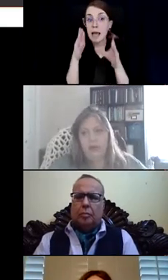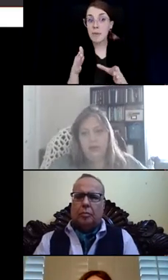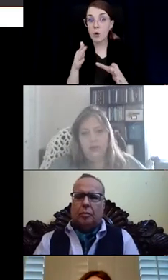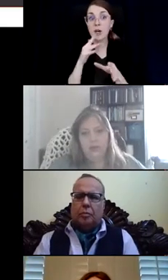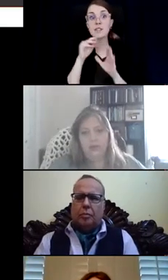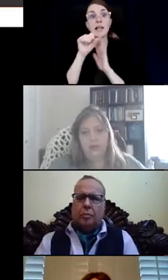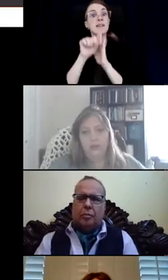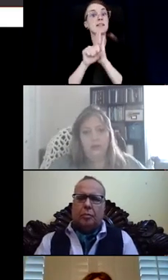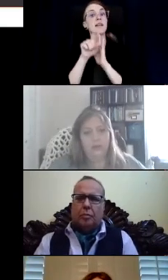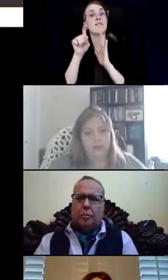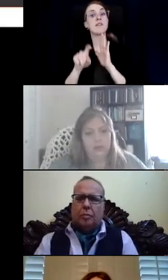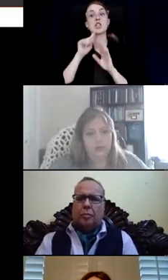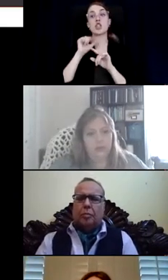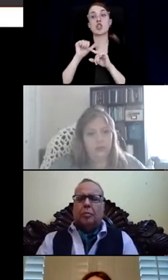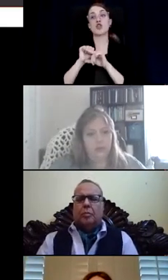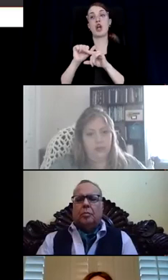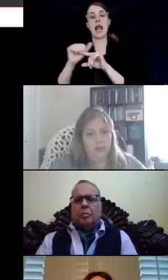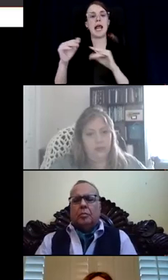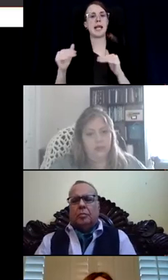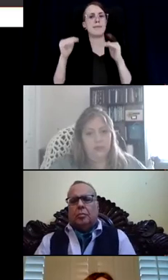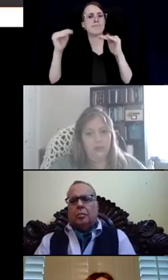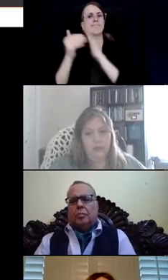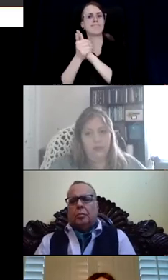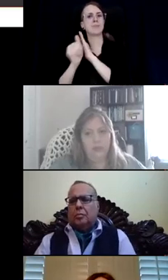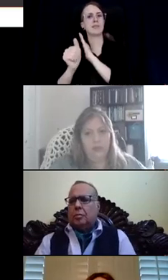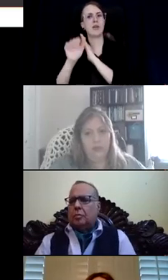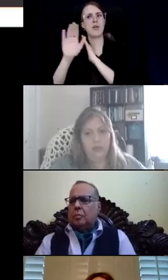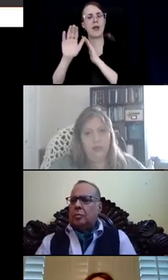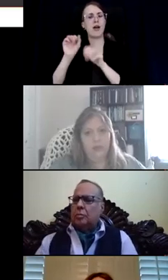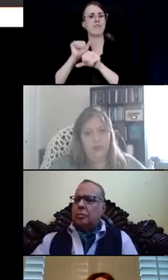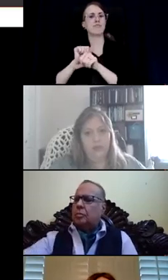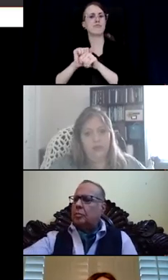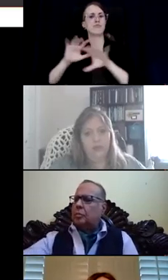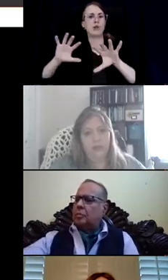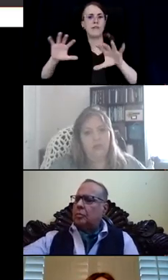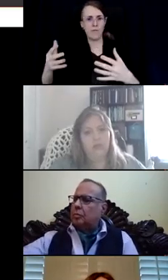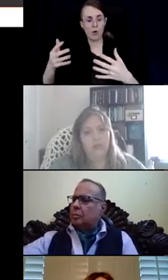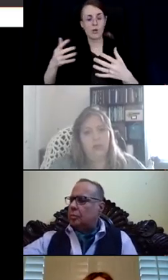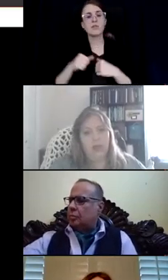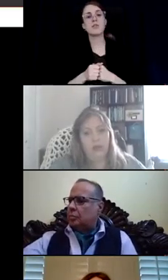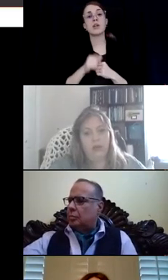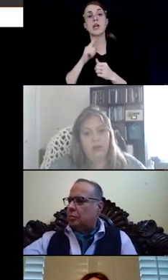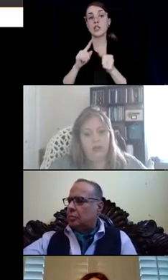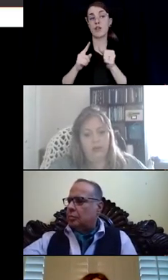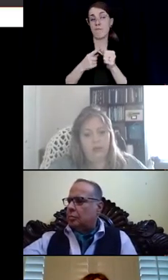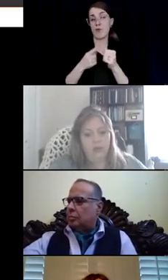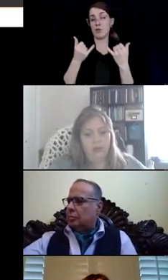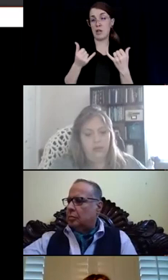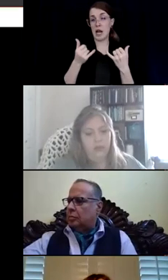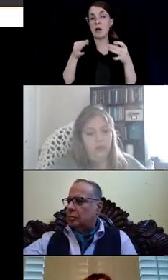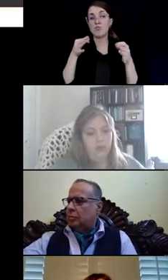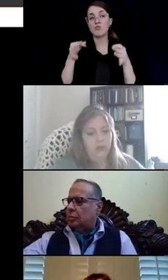train and upskill their workforce. So we have several grants that we're going to talk about today. And the first one is actually kind of our